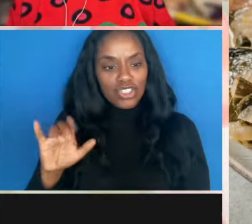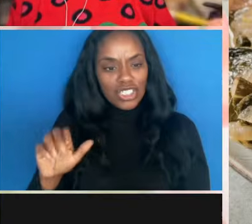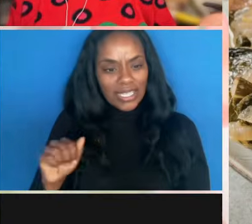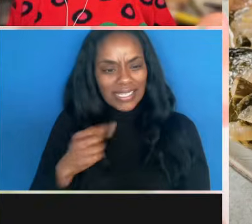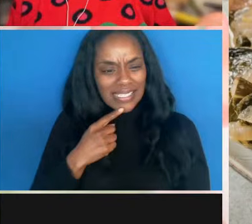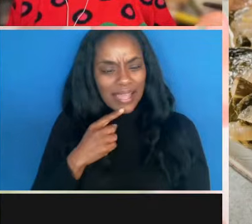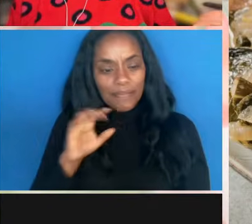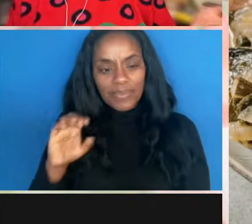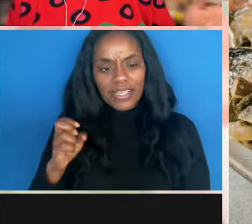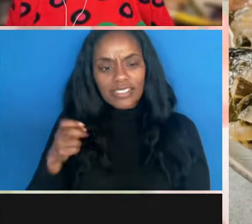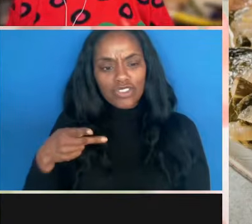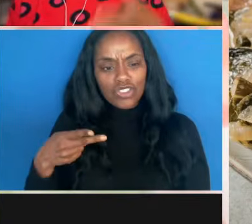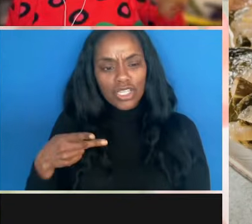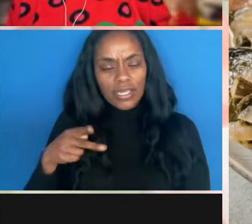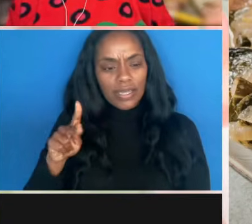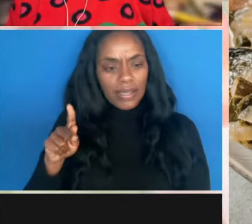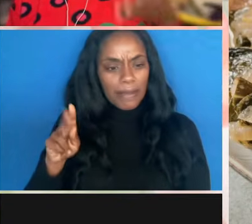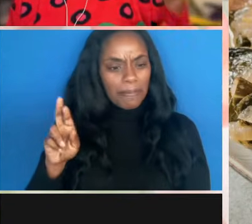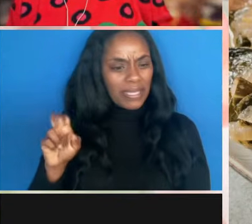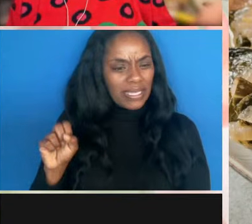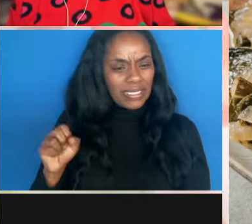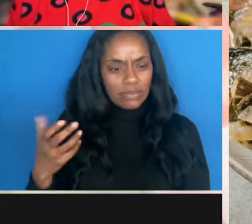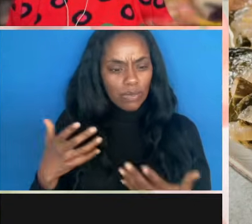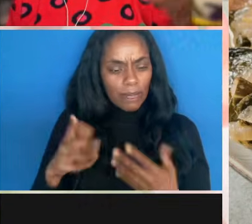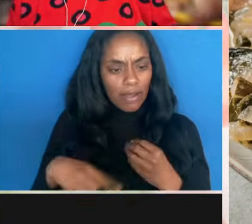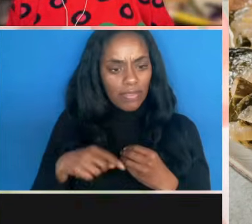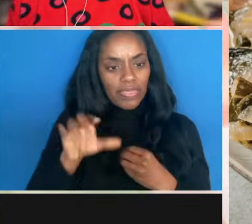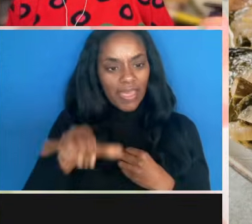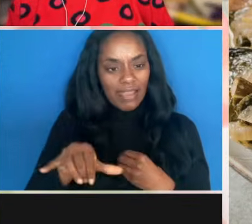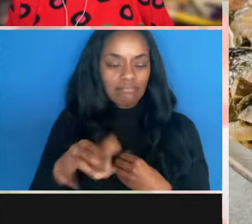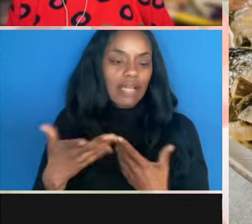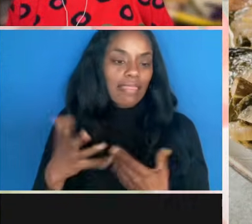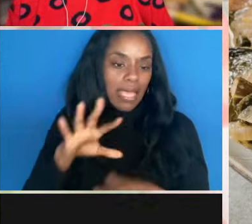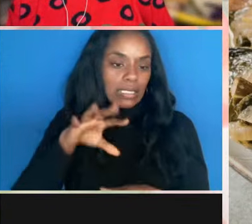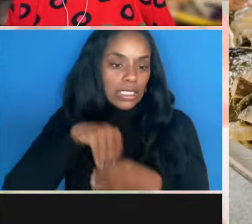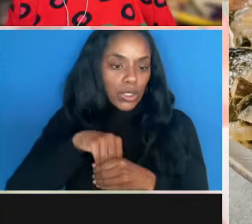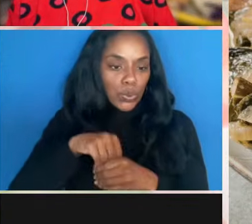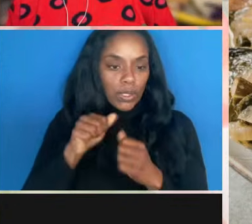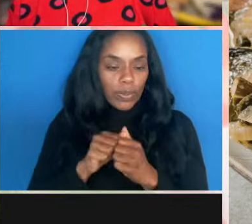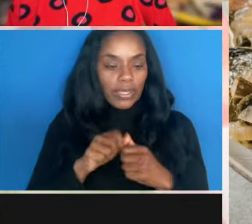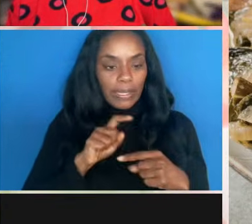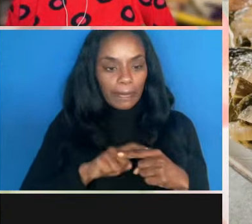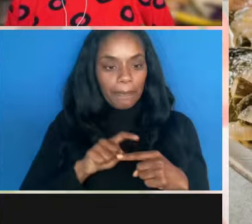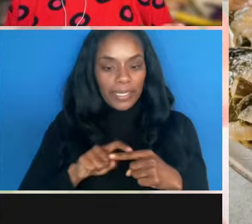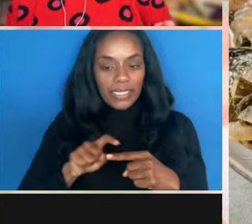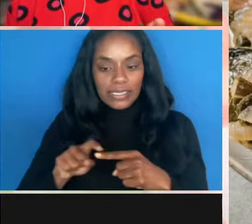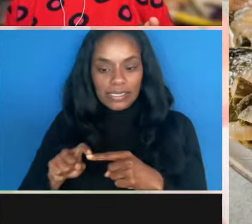chickpeas would also be wrapped into that bean category. Mm-hmm.